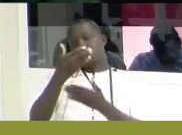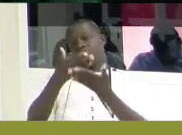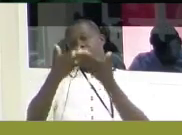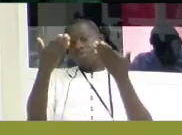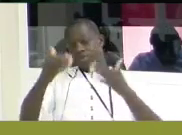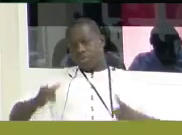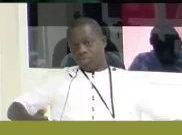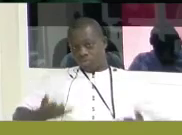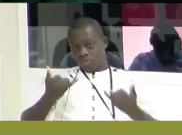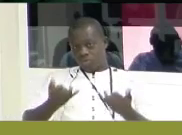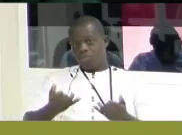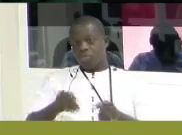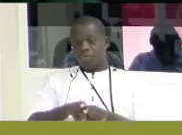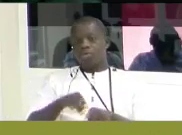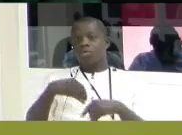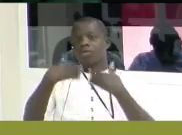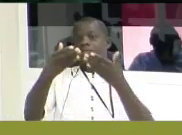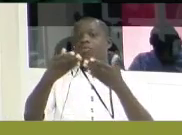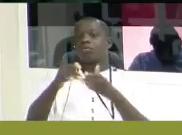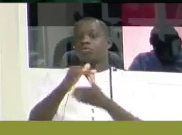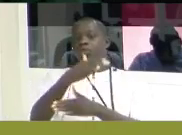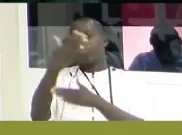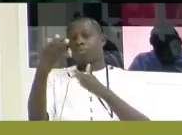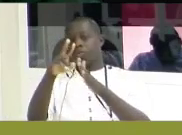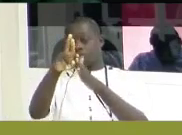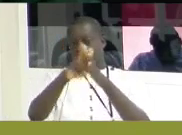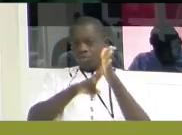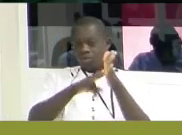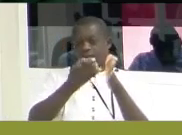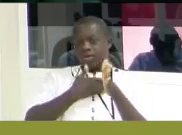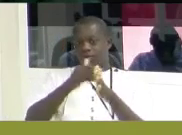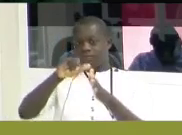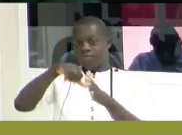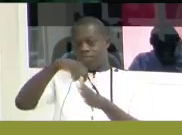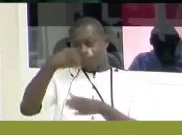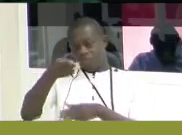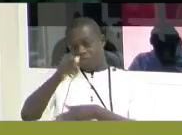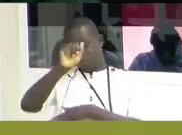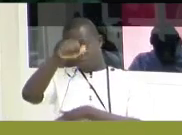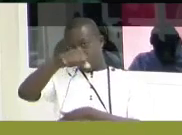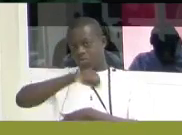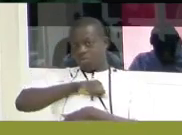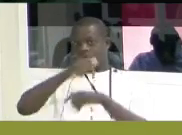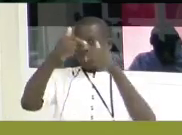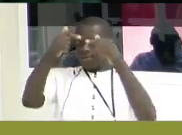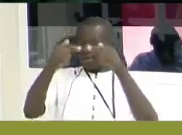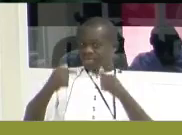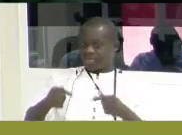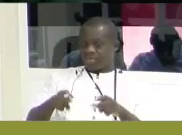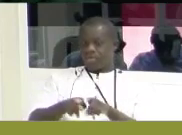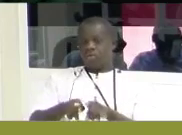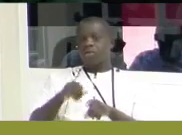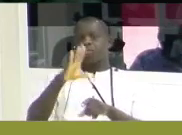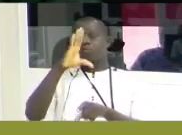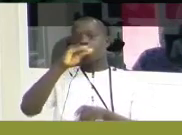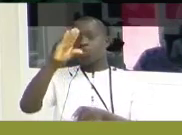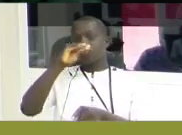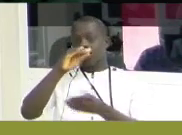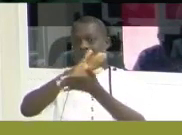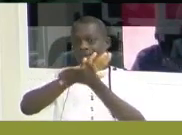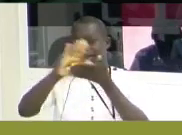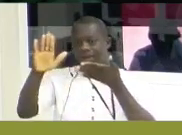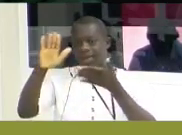you some of the rules we have for your testimony? Can you please speak clearly into the